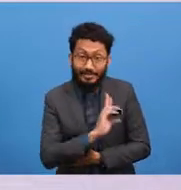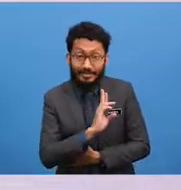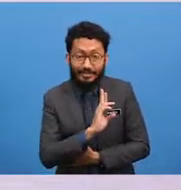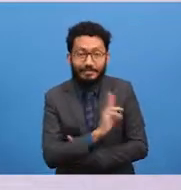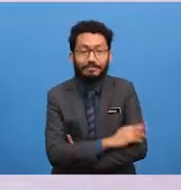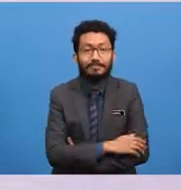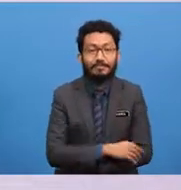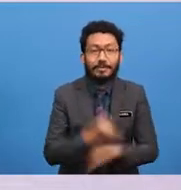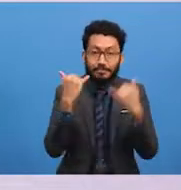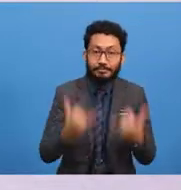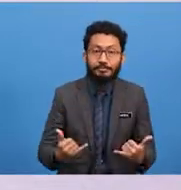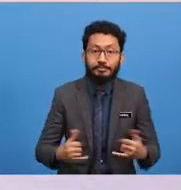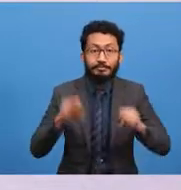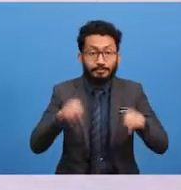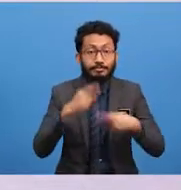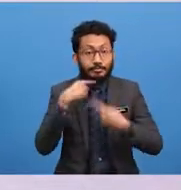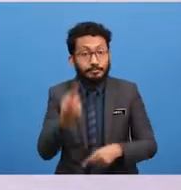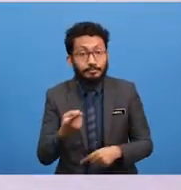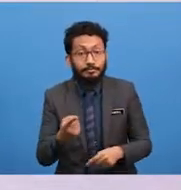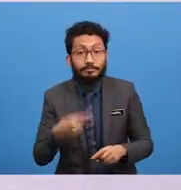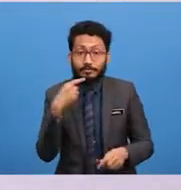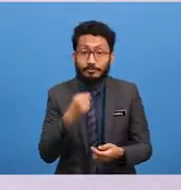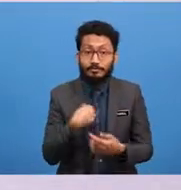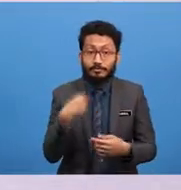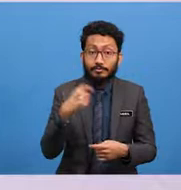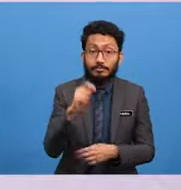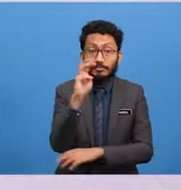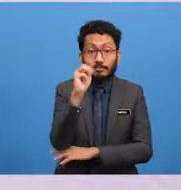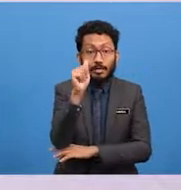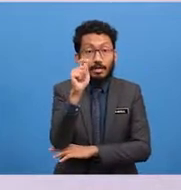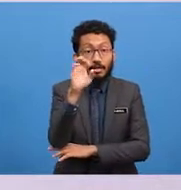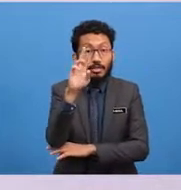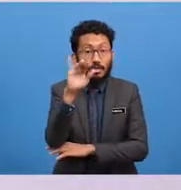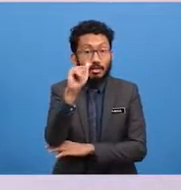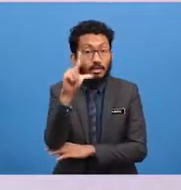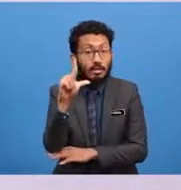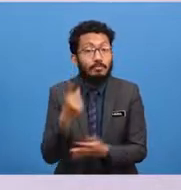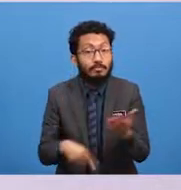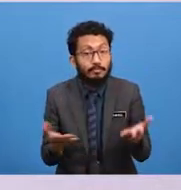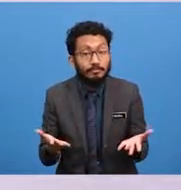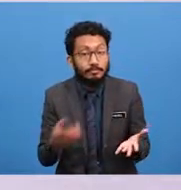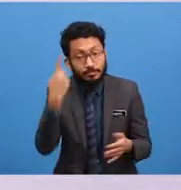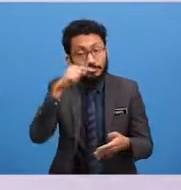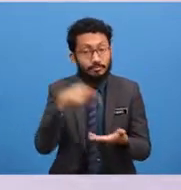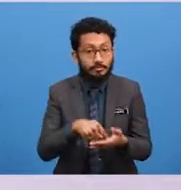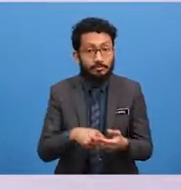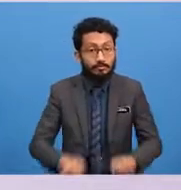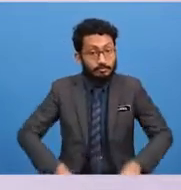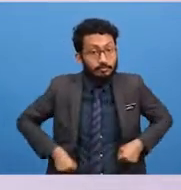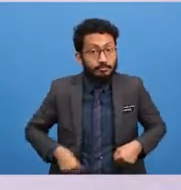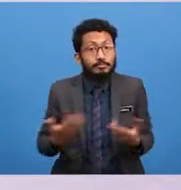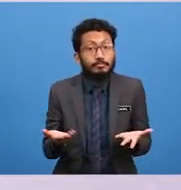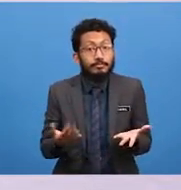Now, can you tell me the materials for these trousers? I know